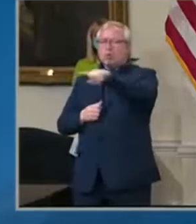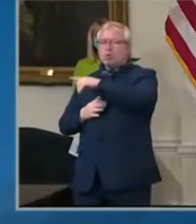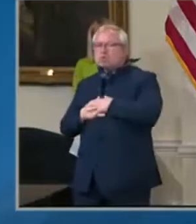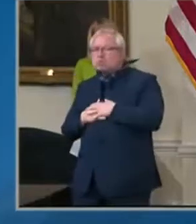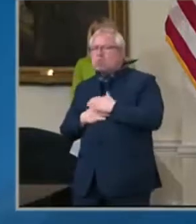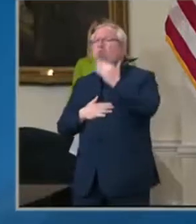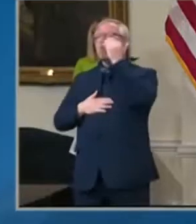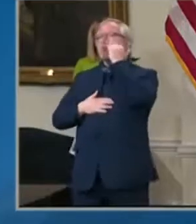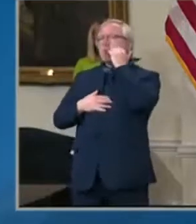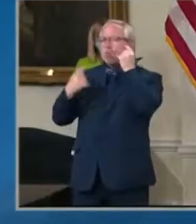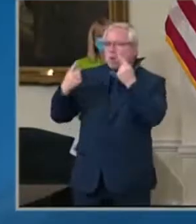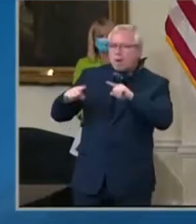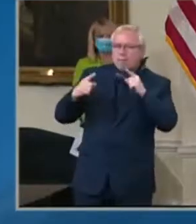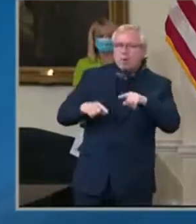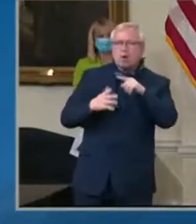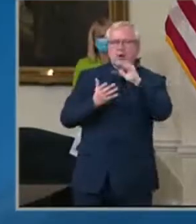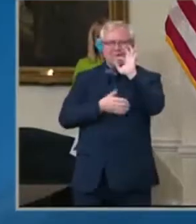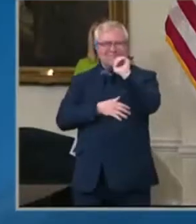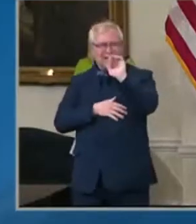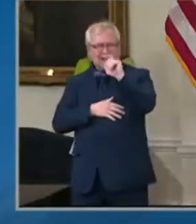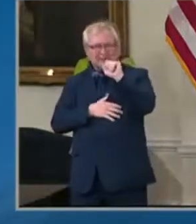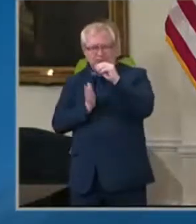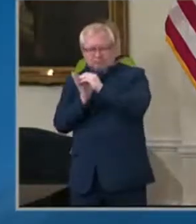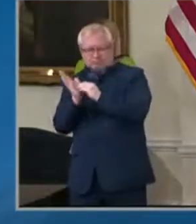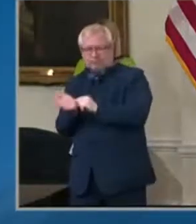facts as we possibly can.